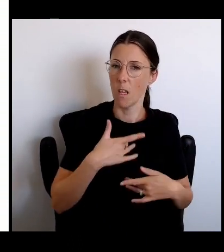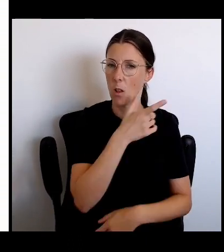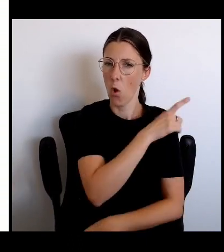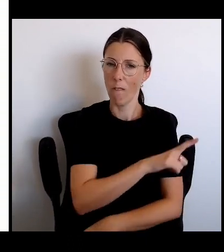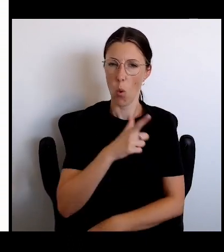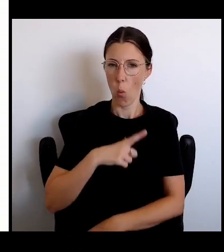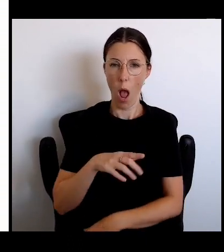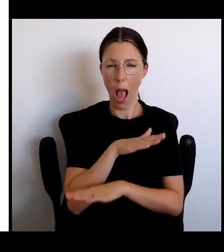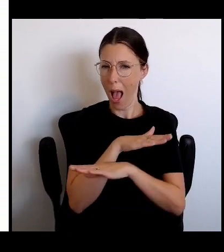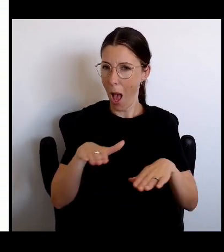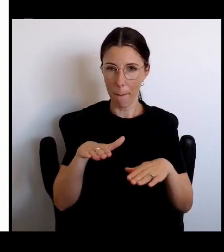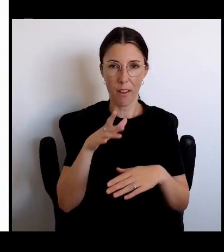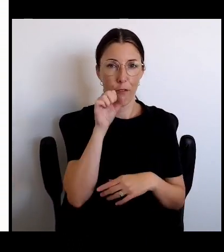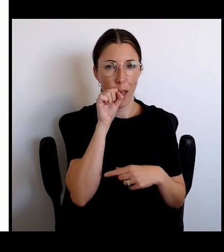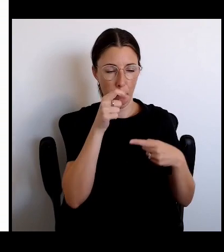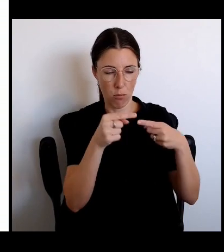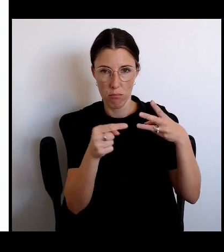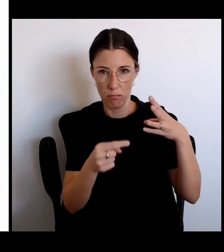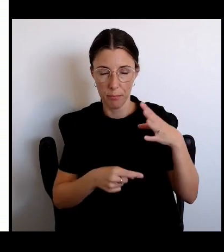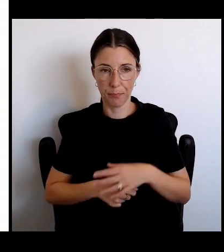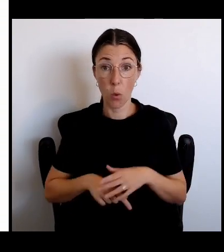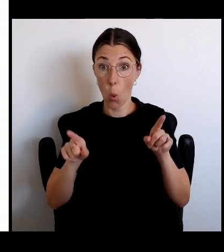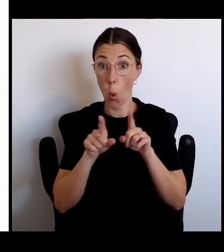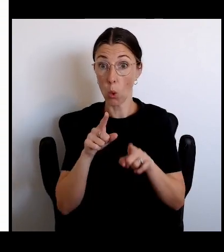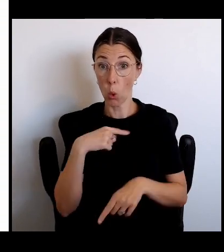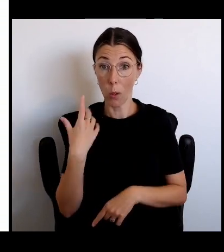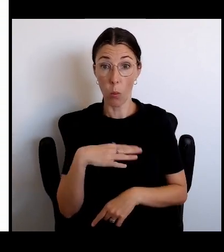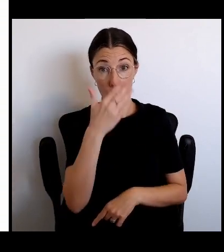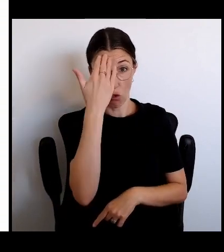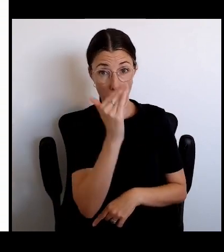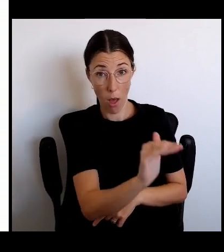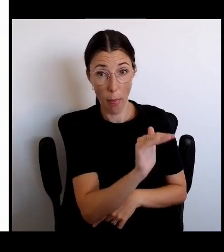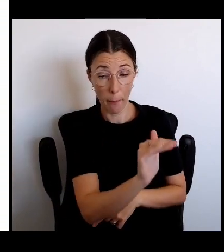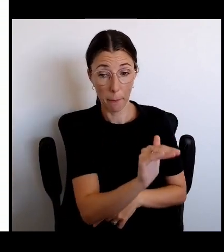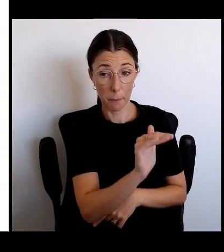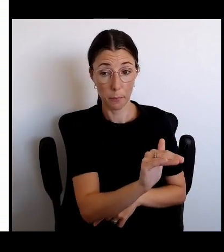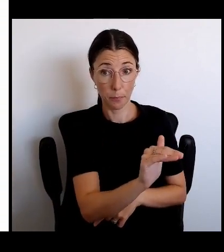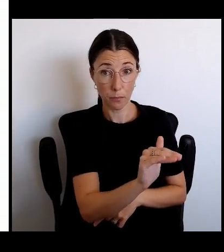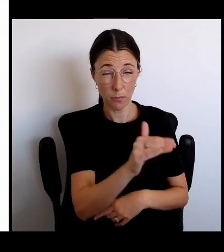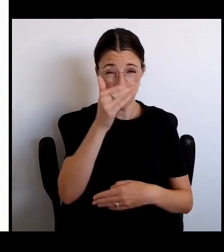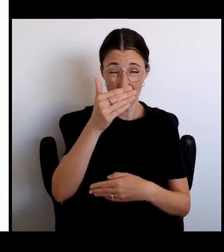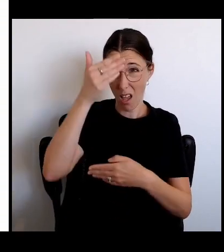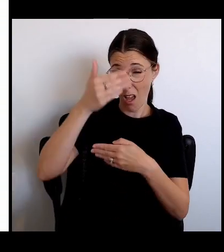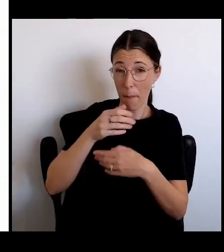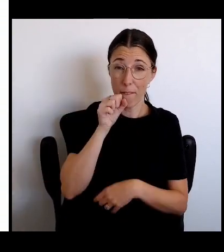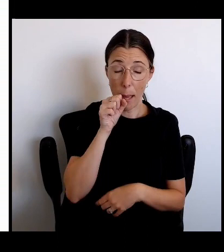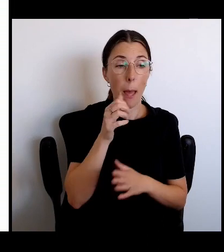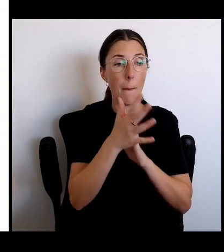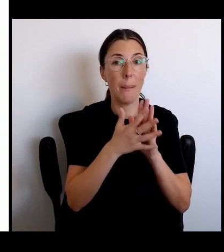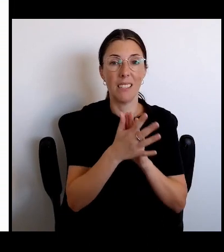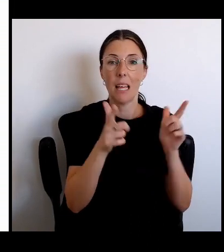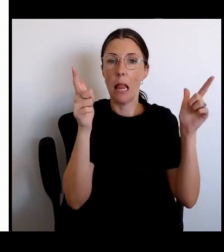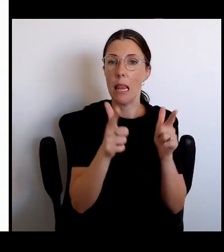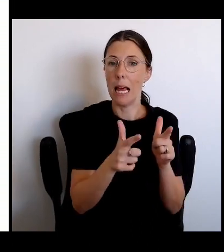we want to remind them that by not vaping, they're avoiding nicotine addiction and the health harms, long and short-term health harms that go with that.